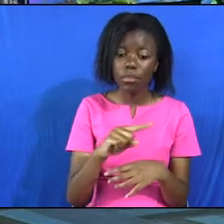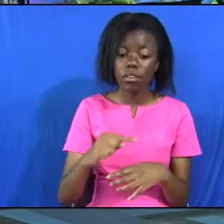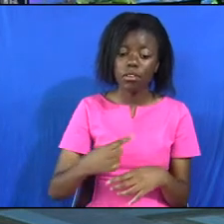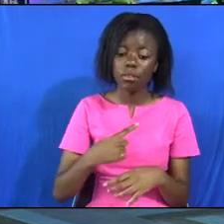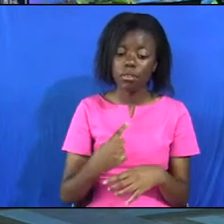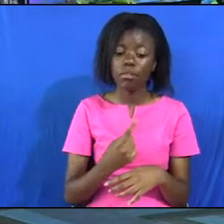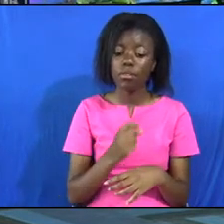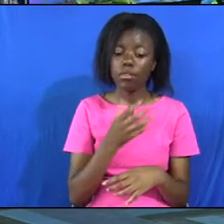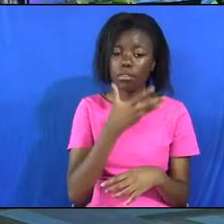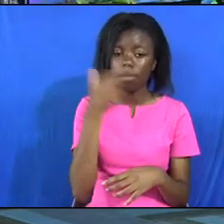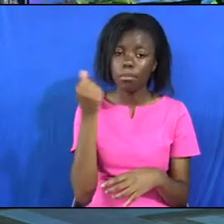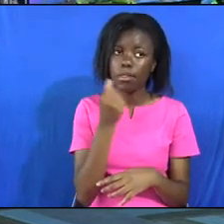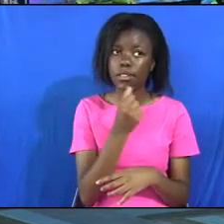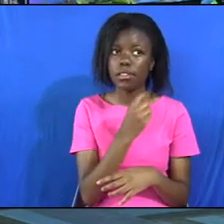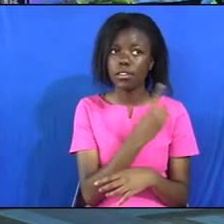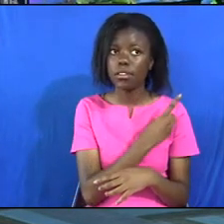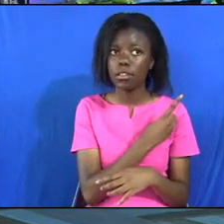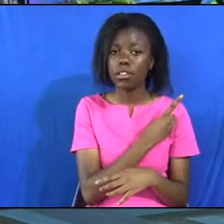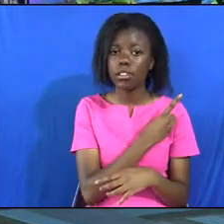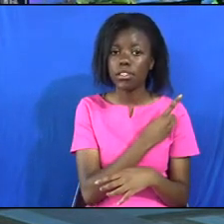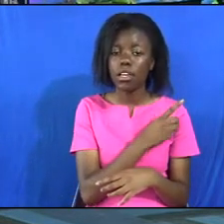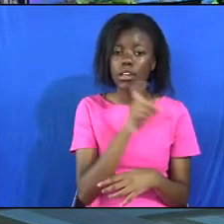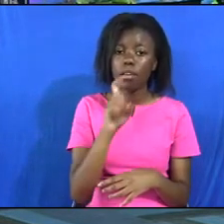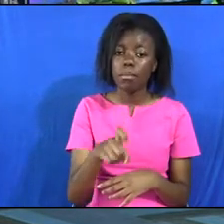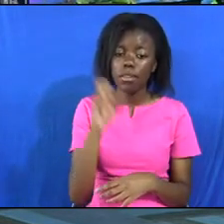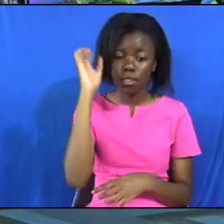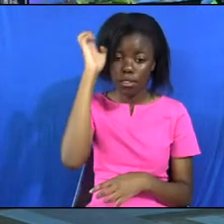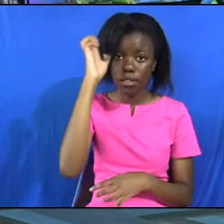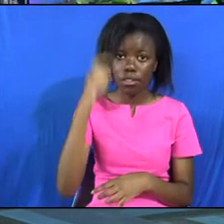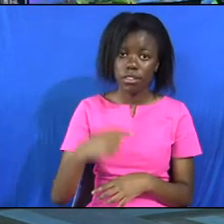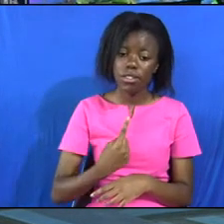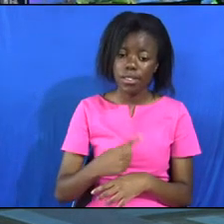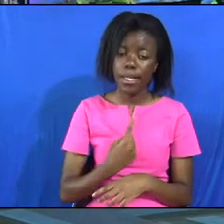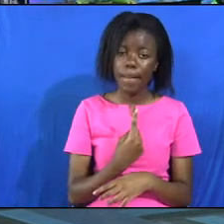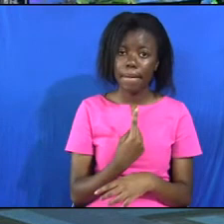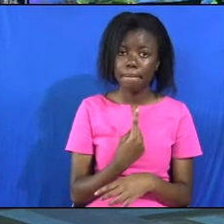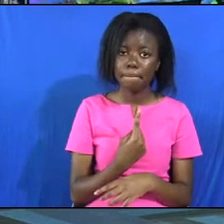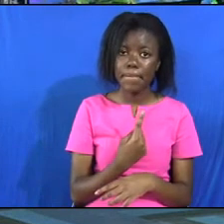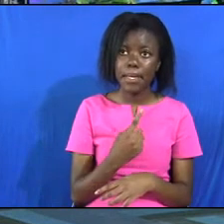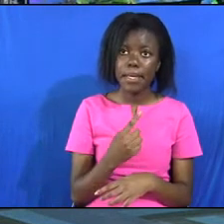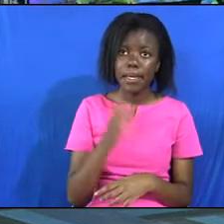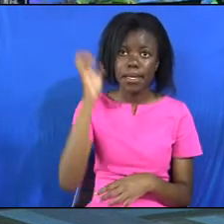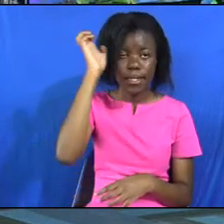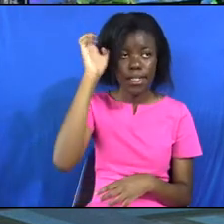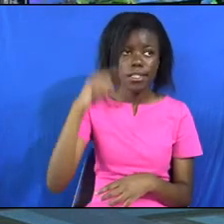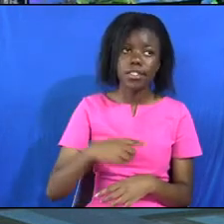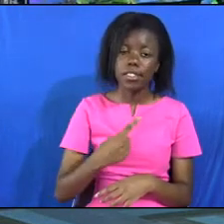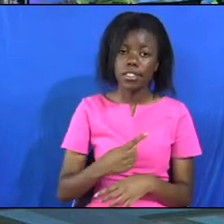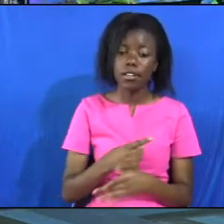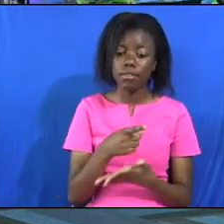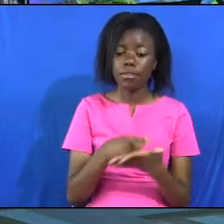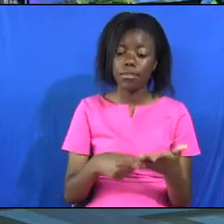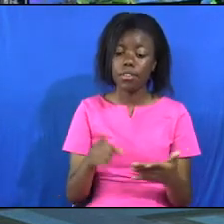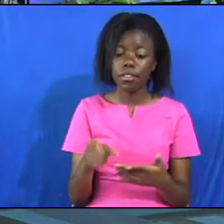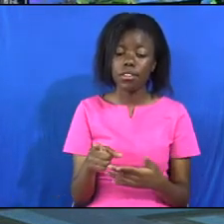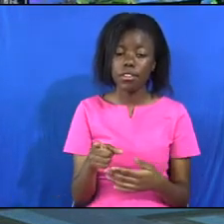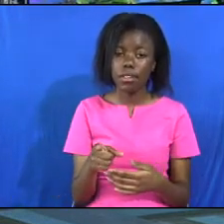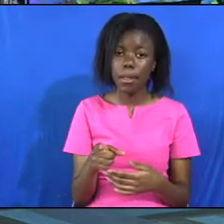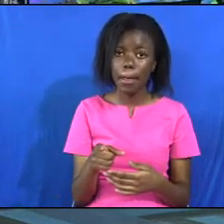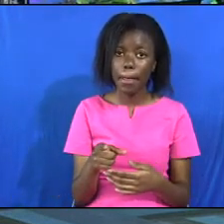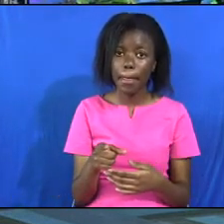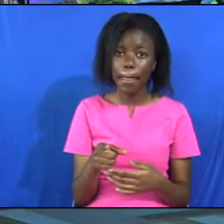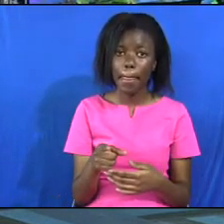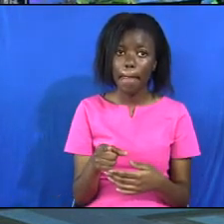best doctors. So the first thing is you must educate yourself. Educate yourself on what it is